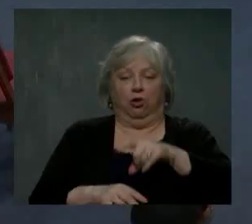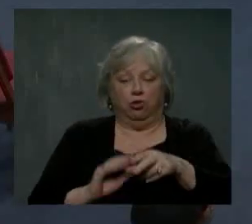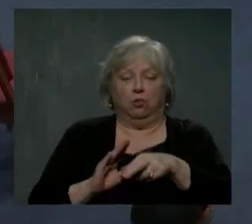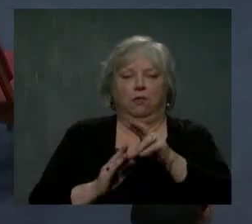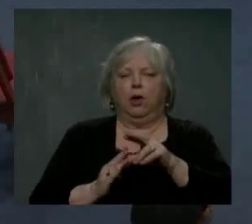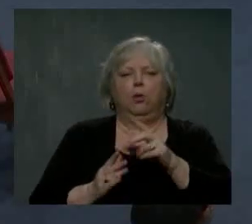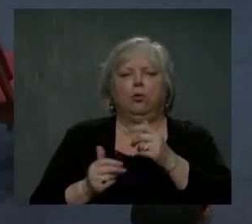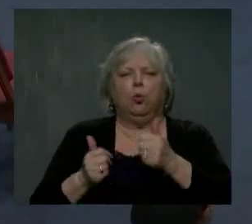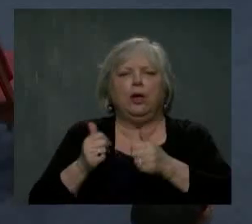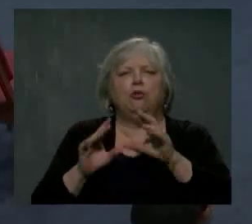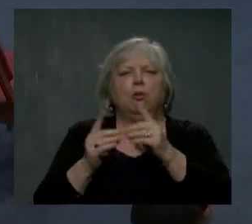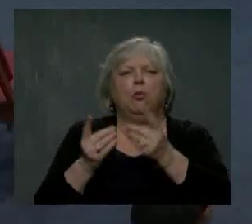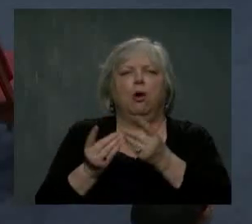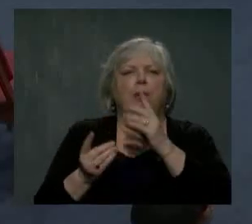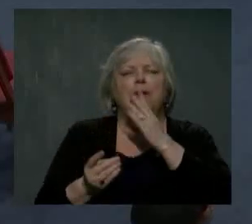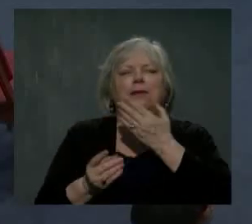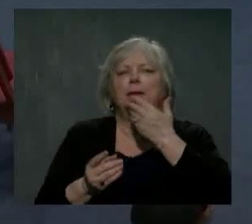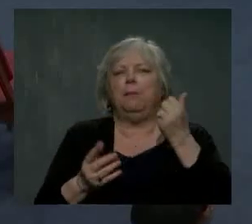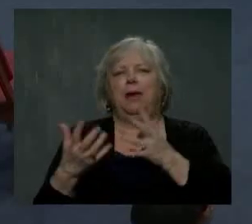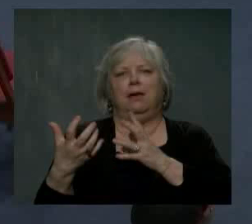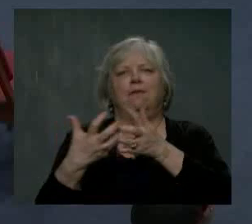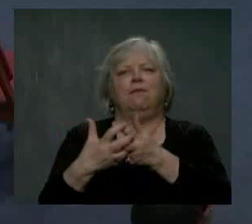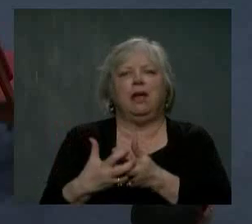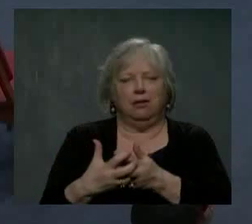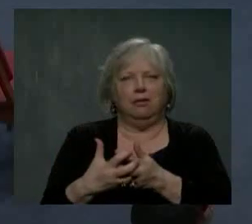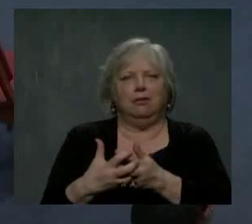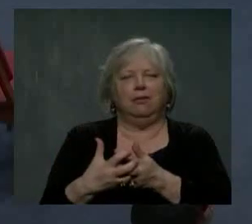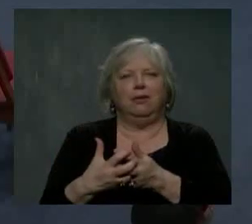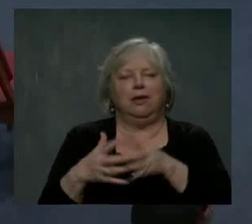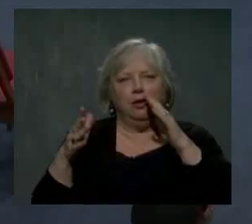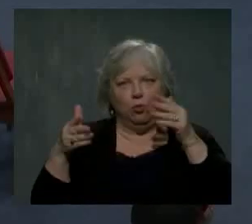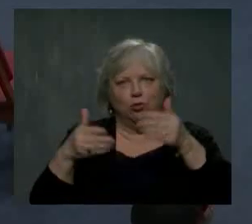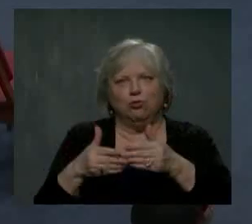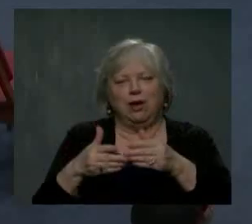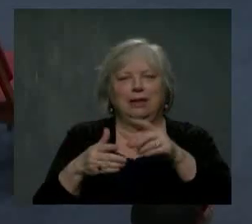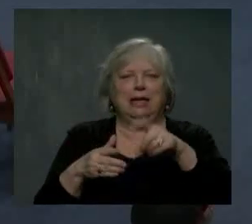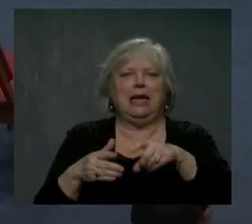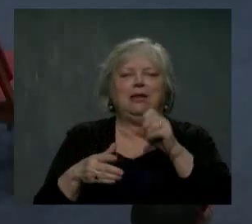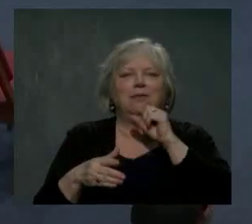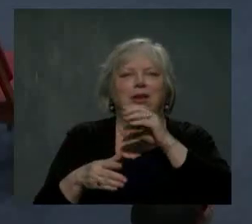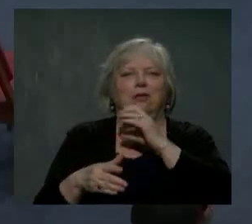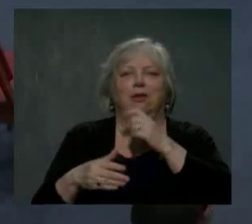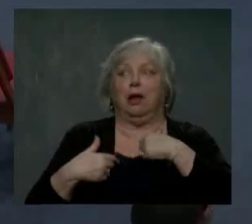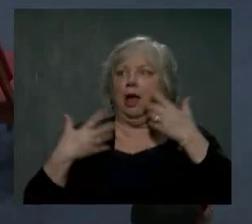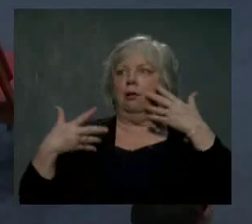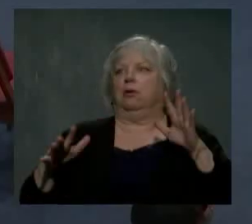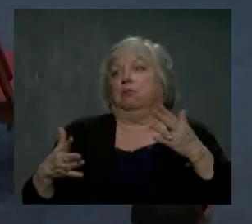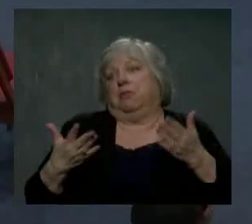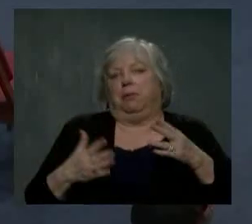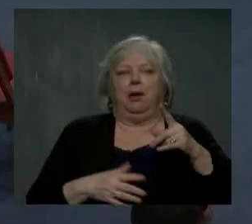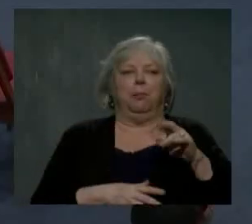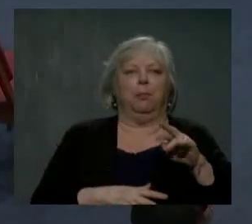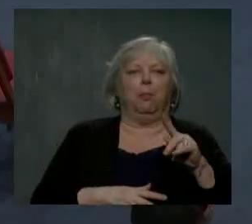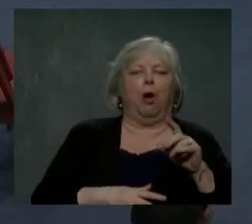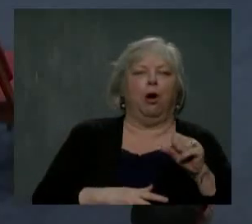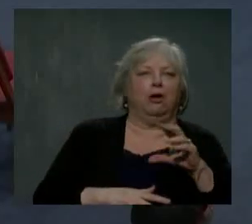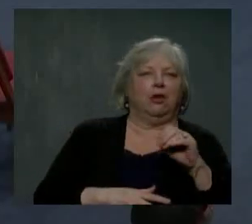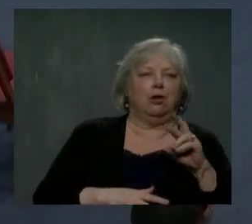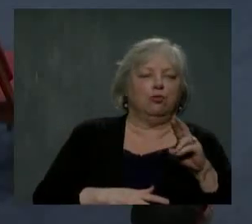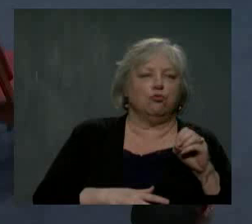to address the issues as they relate to seniors. Because I don't know. It may be Parks and Recreation. I don't know. I don't think